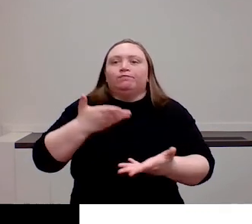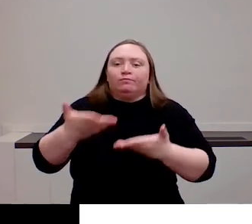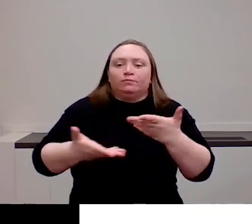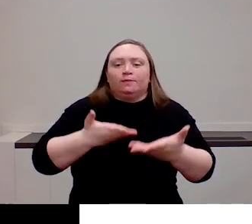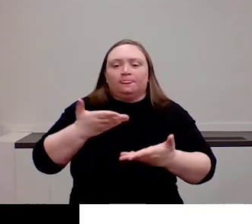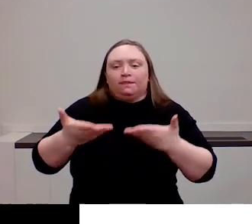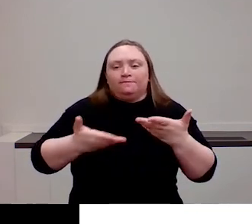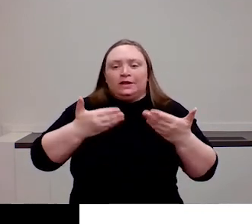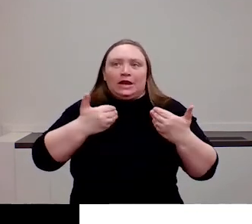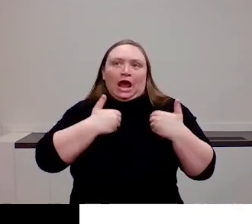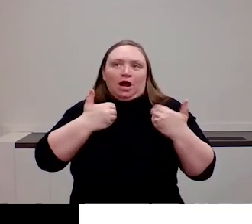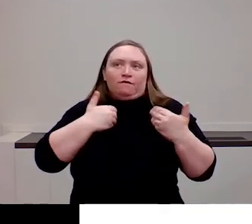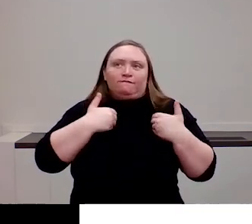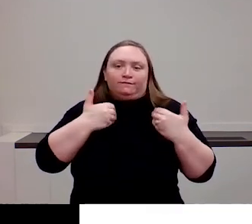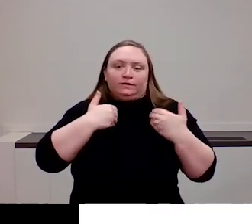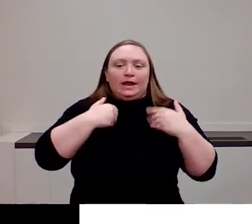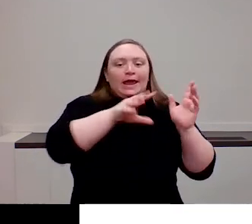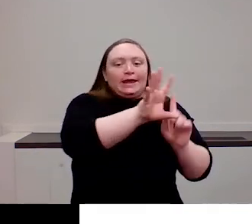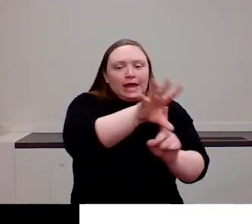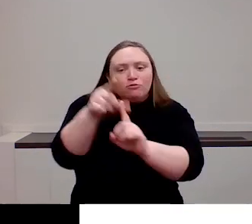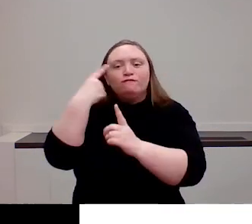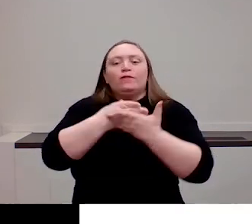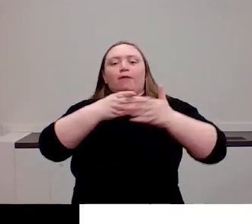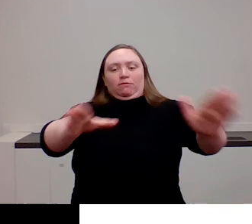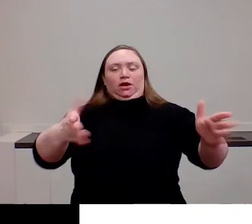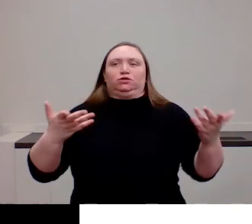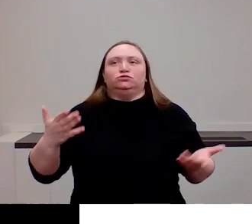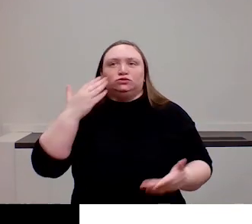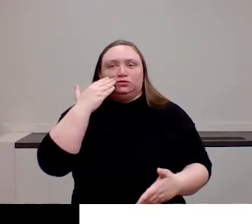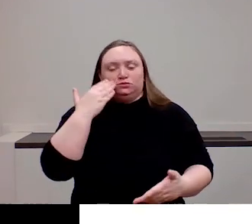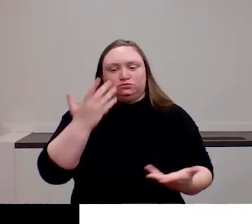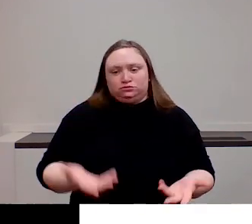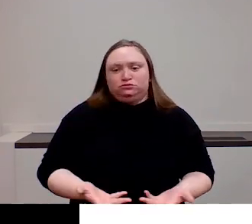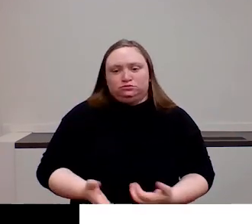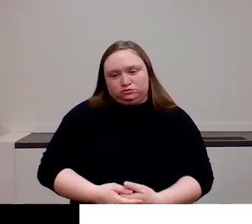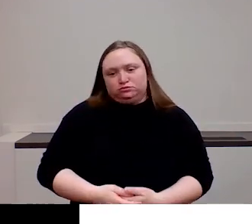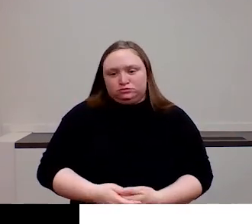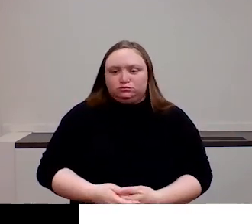bring the public eye into the room like we need to do, whether it's